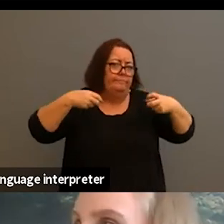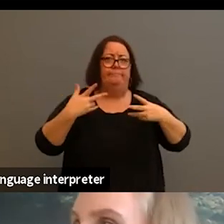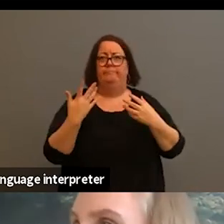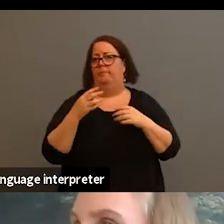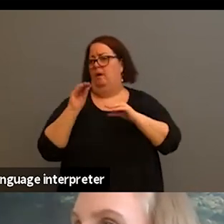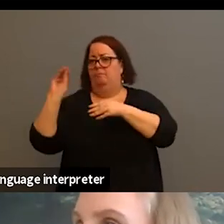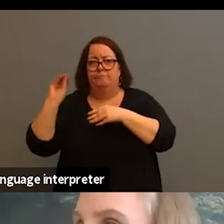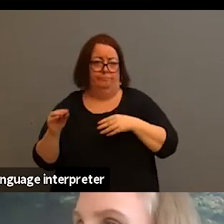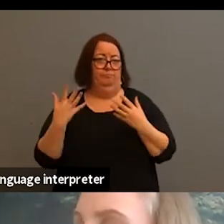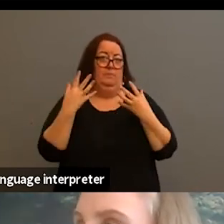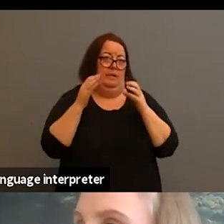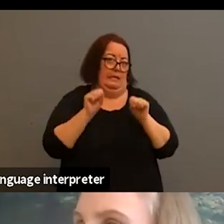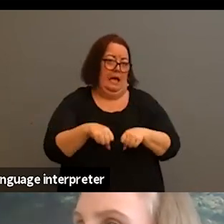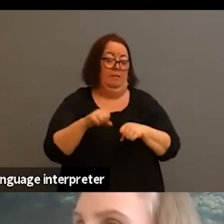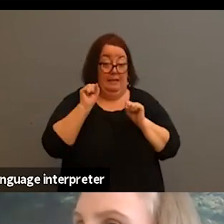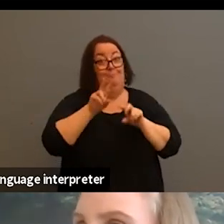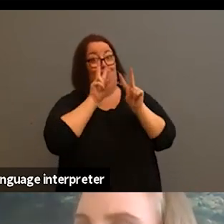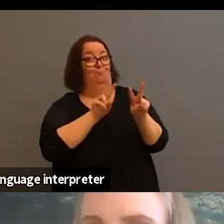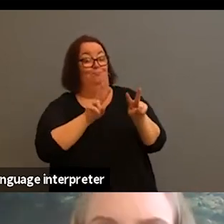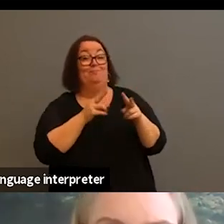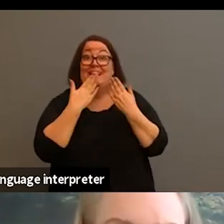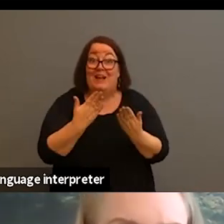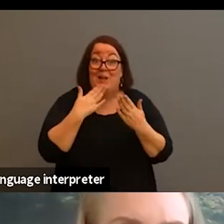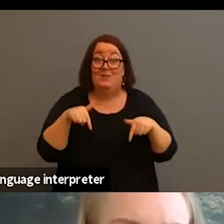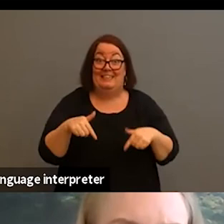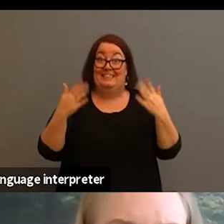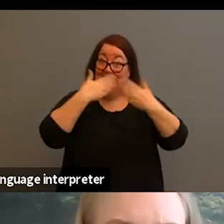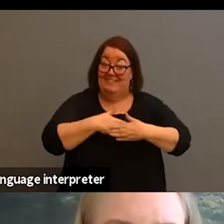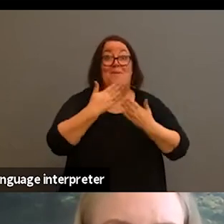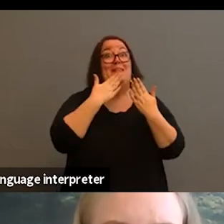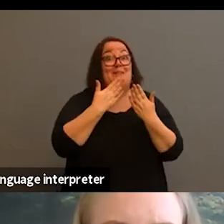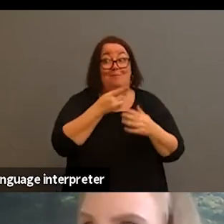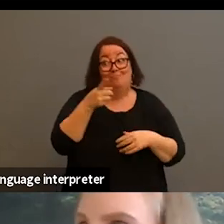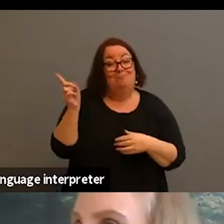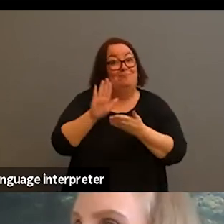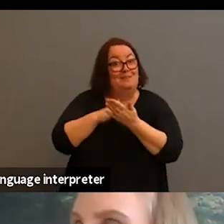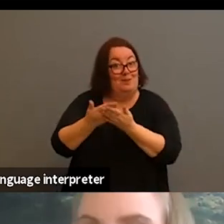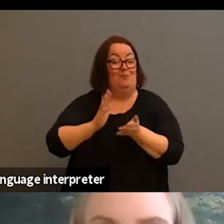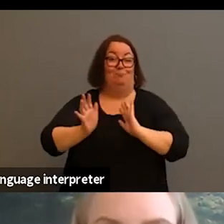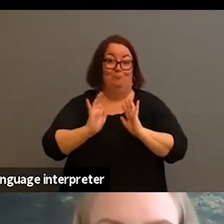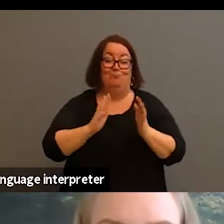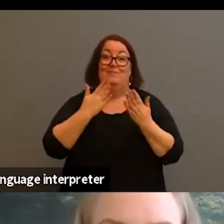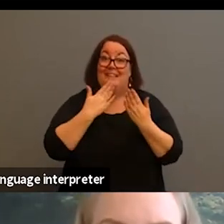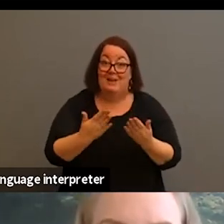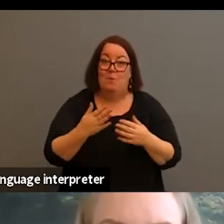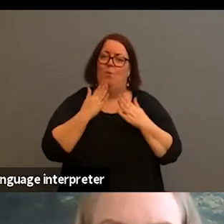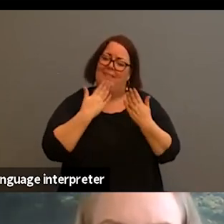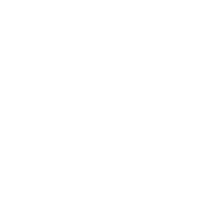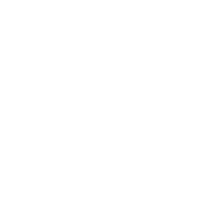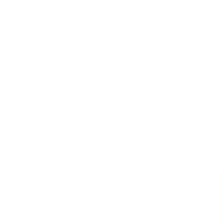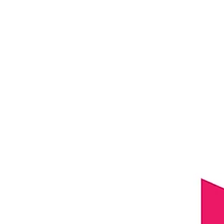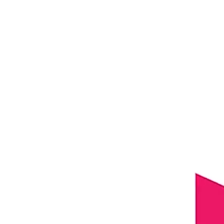and also thank you to interpreters and everybody assisting. So thank you, and bye-bye.